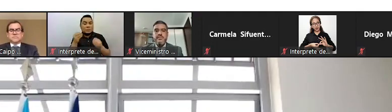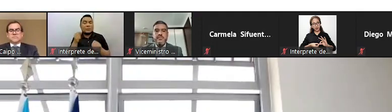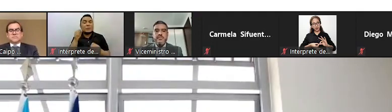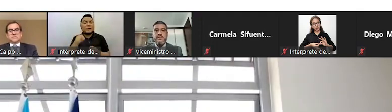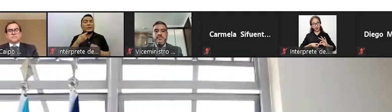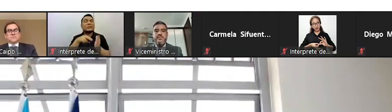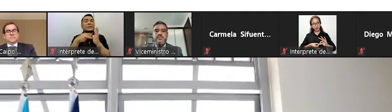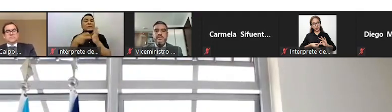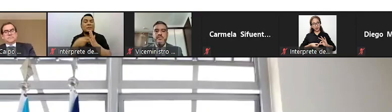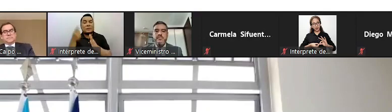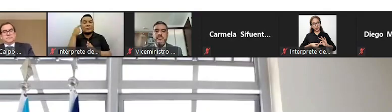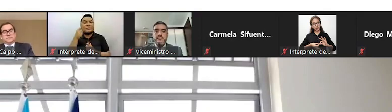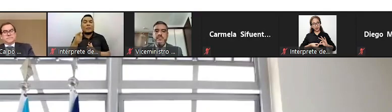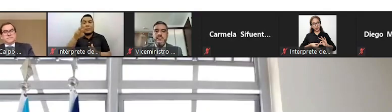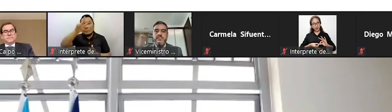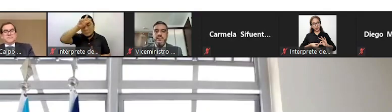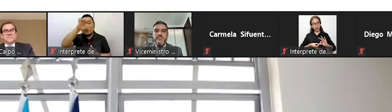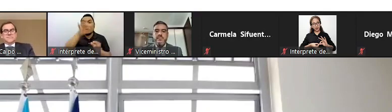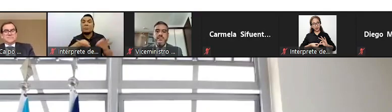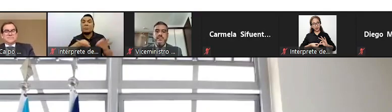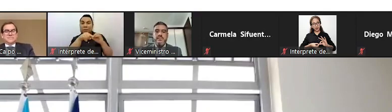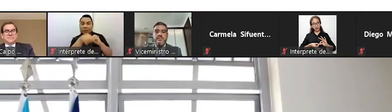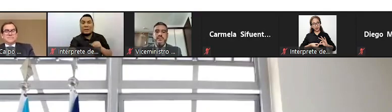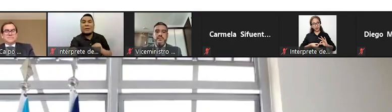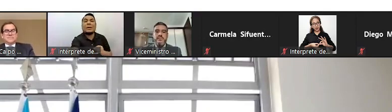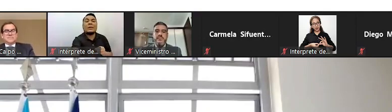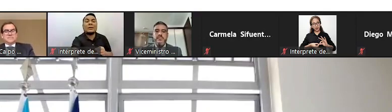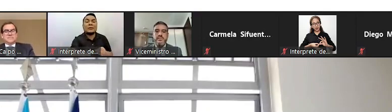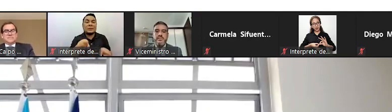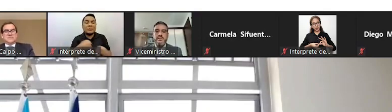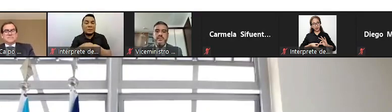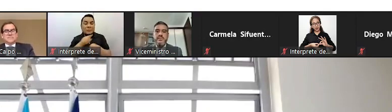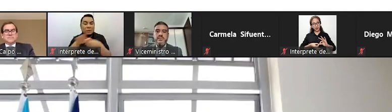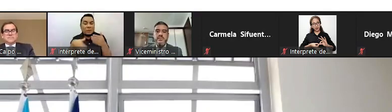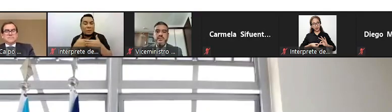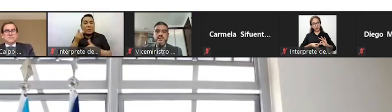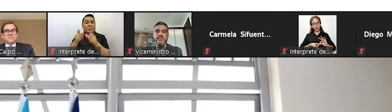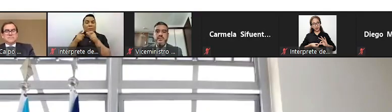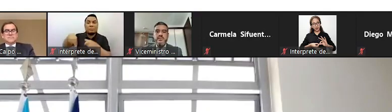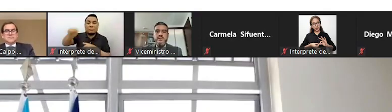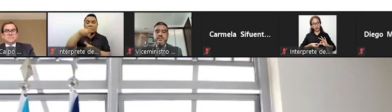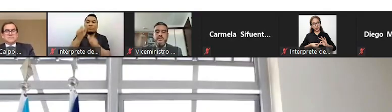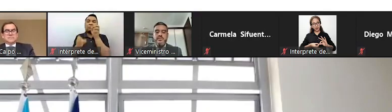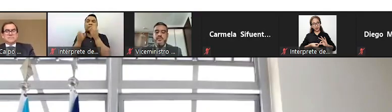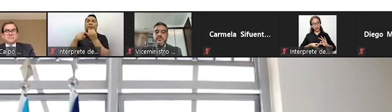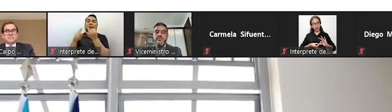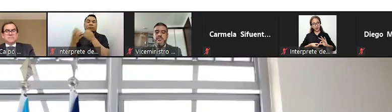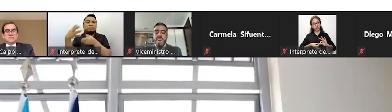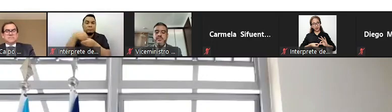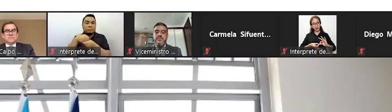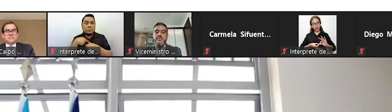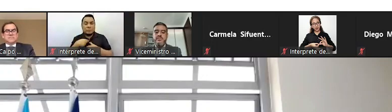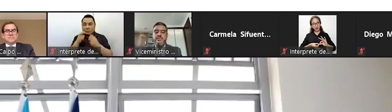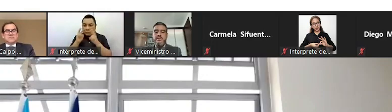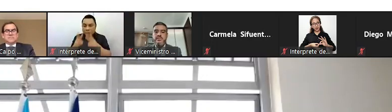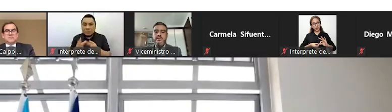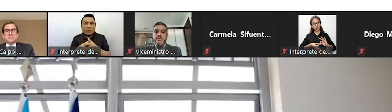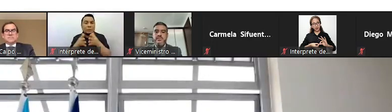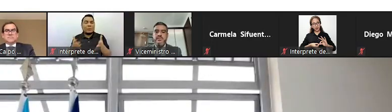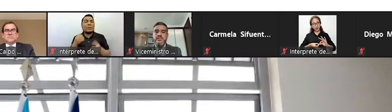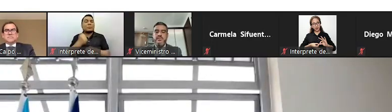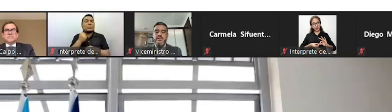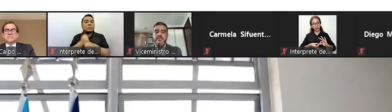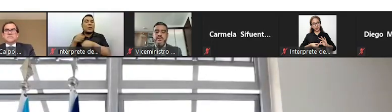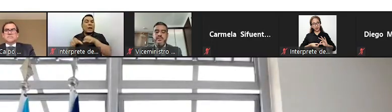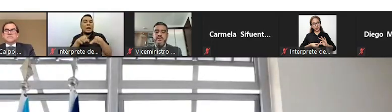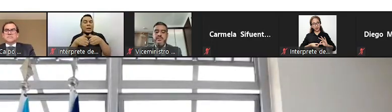human rights in the country not only because of what it means for peru but also for the rest of america of latin america because we've been